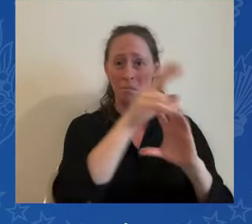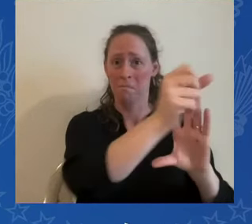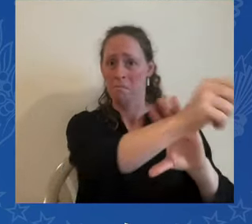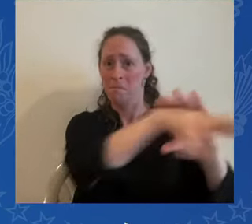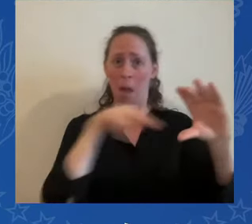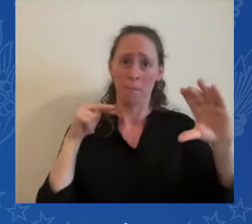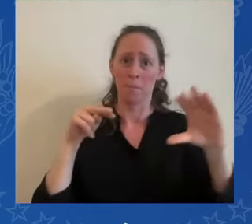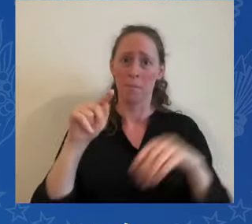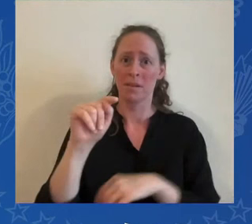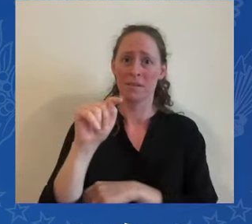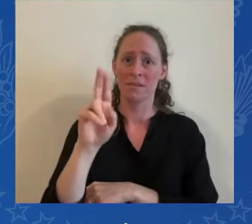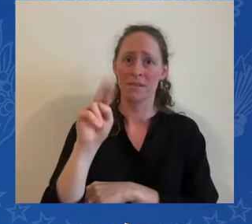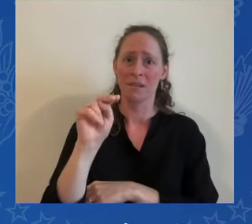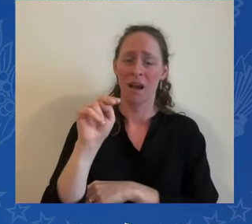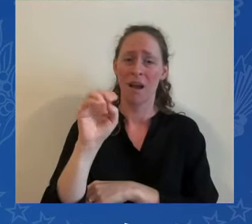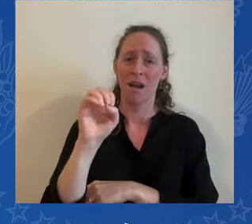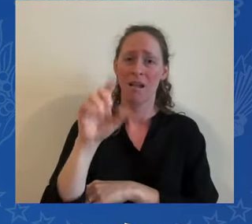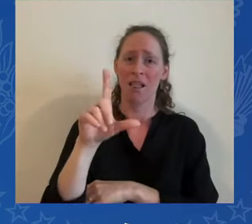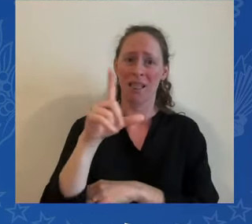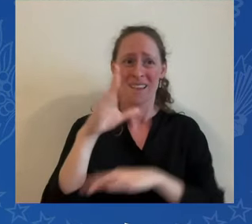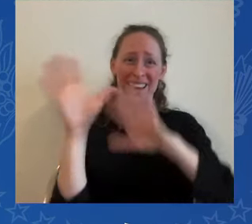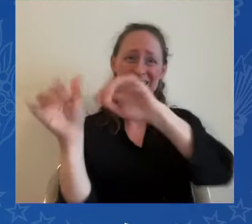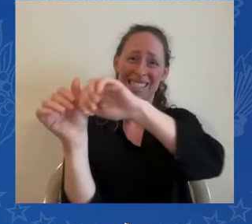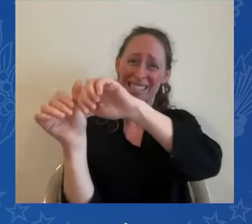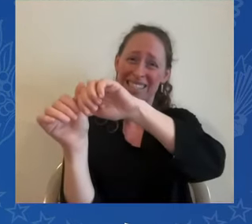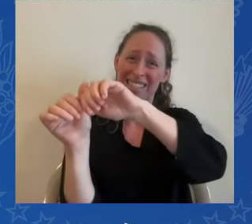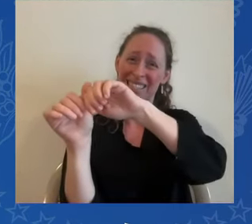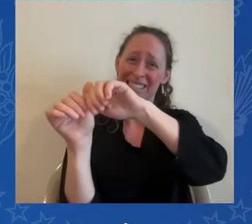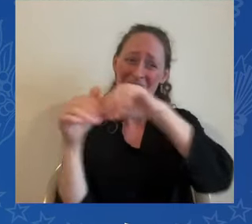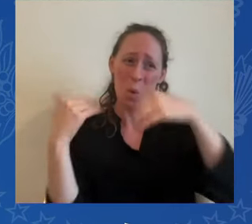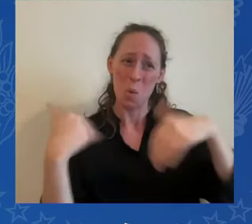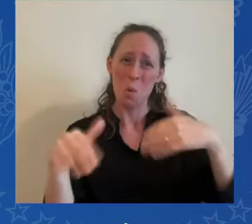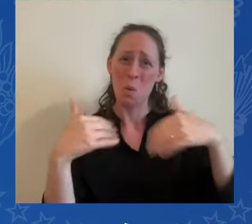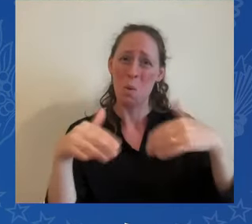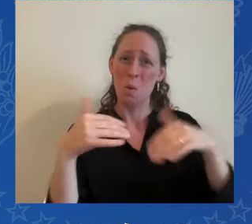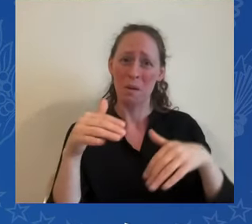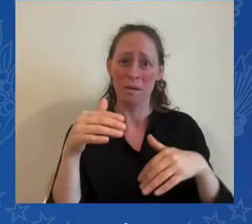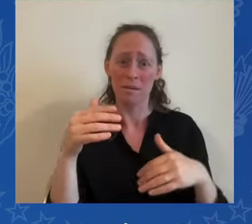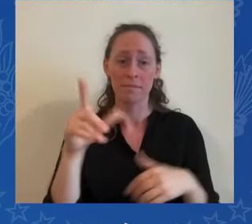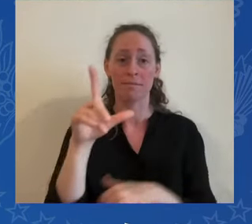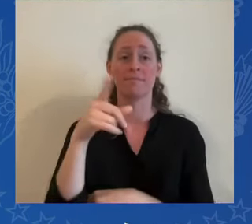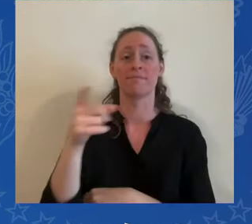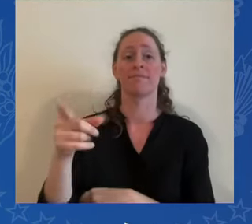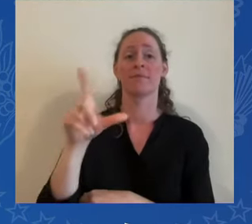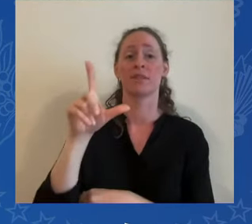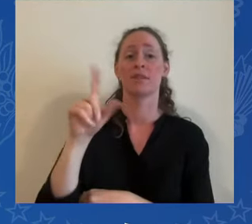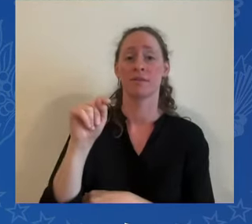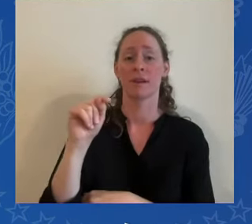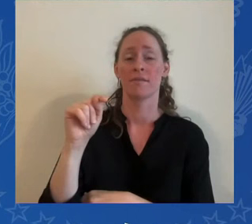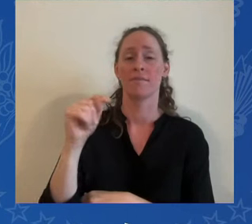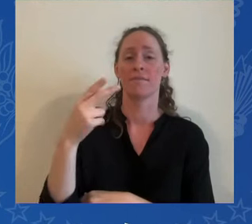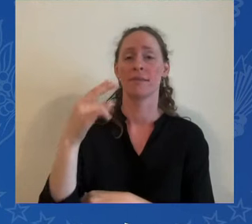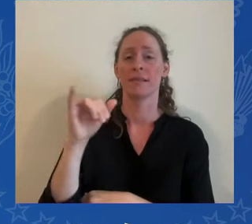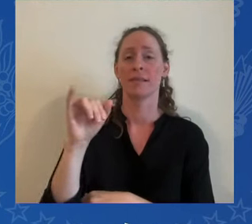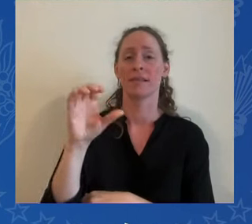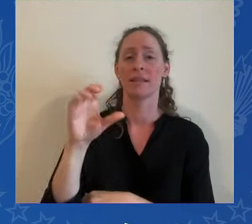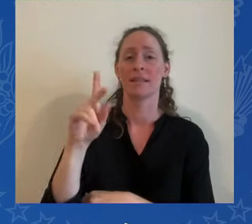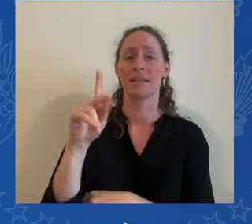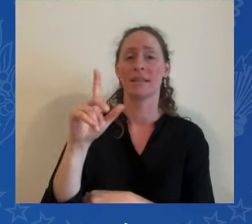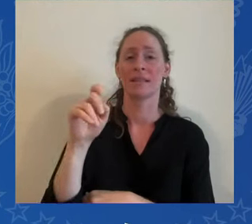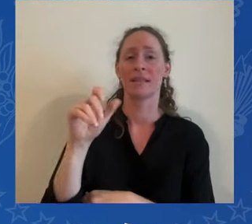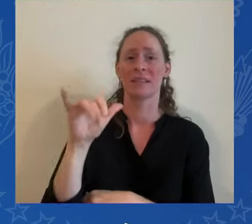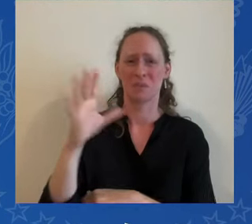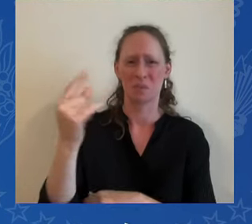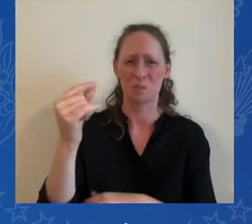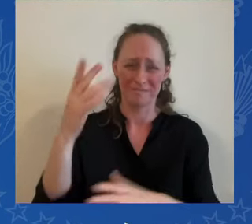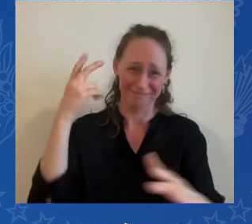Spotting his only chance to save the man, Lieutenant Hickey dove into the water. He swam 25 feet deep